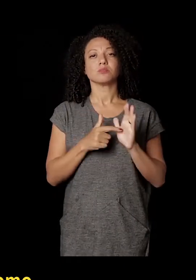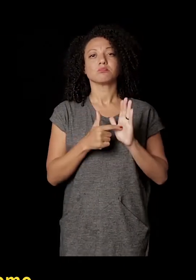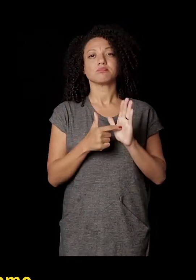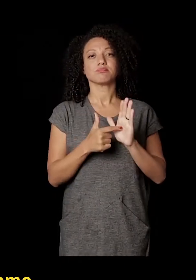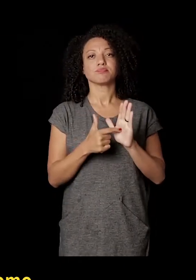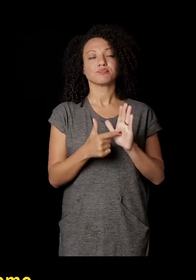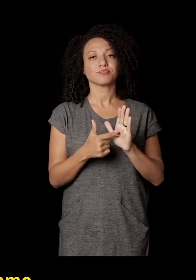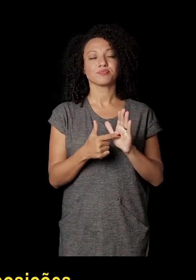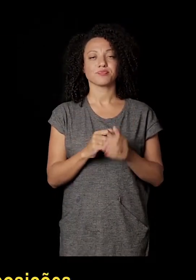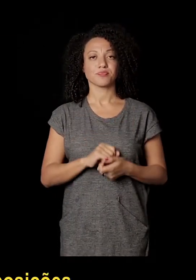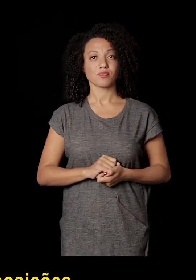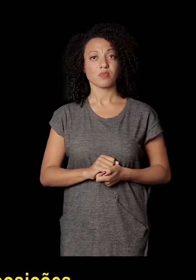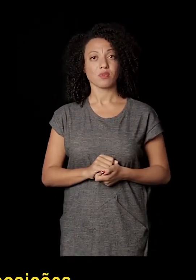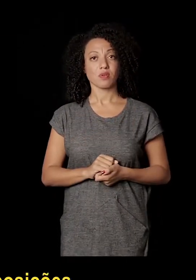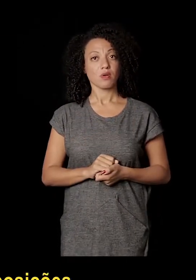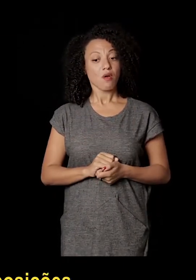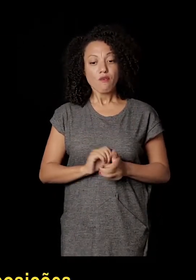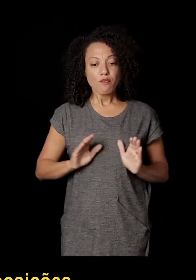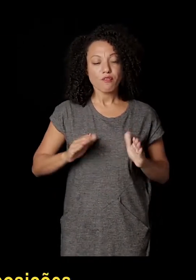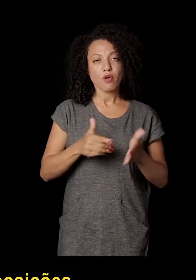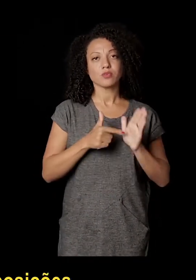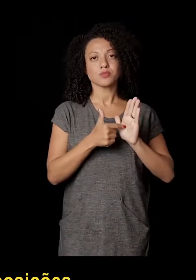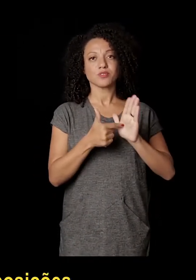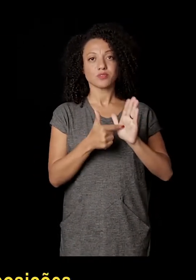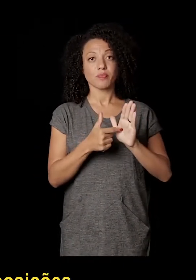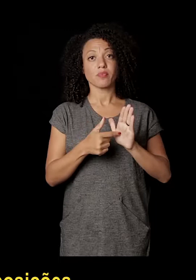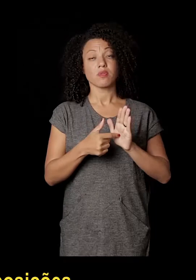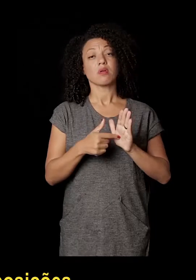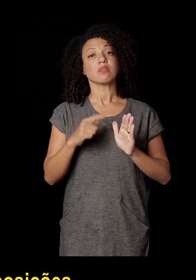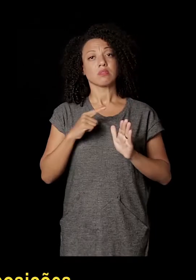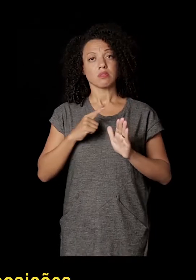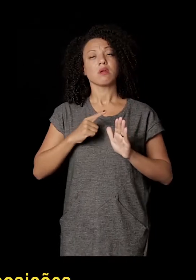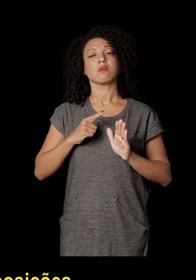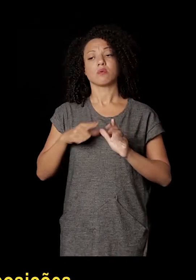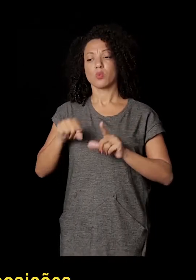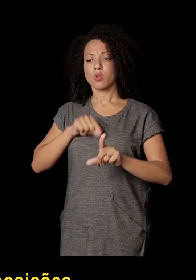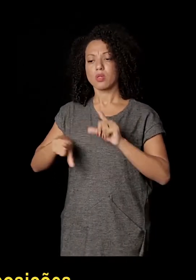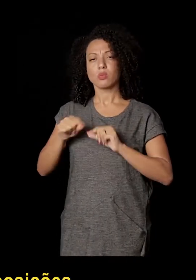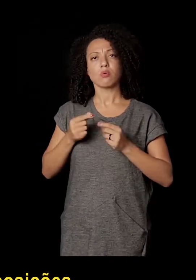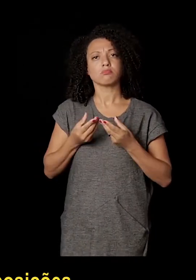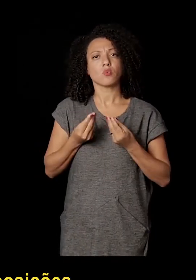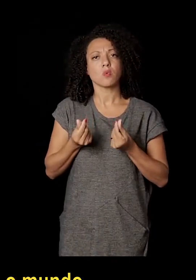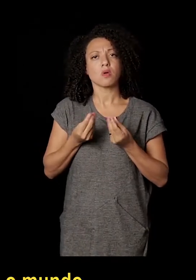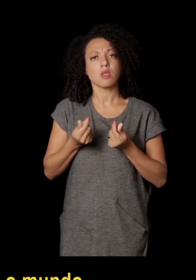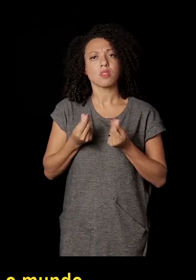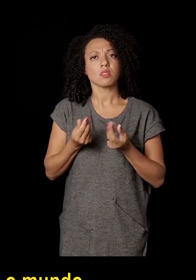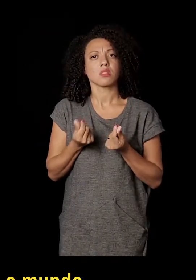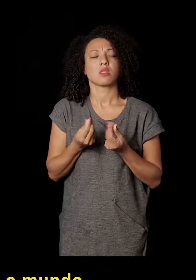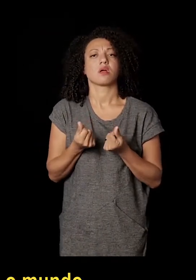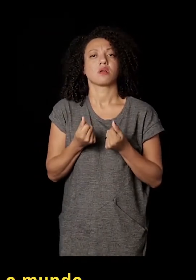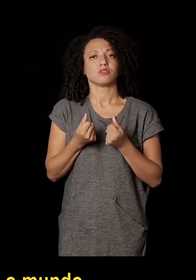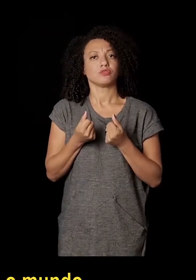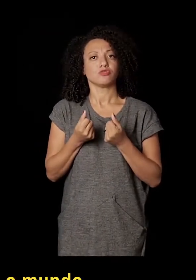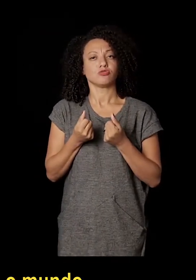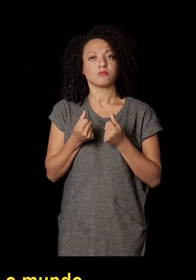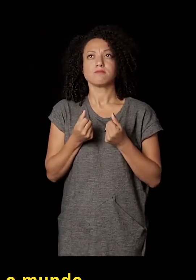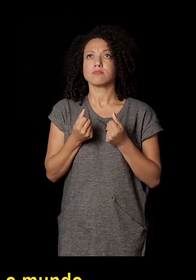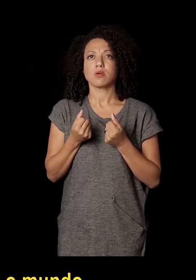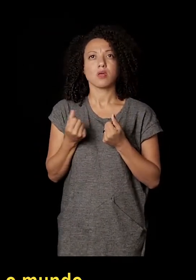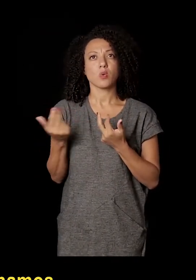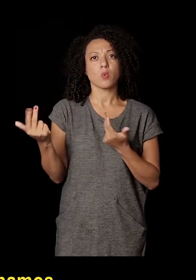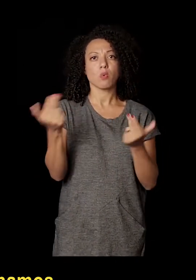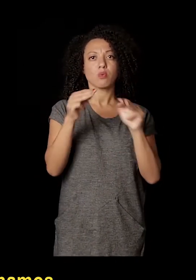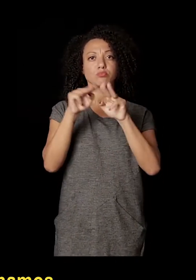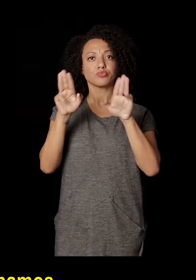exhibition platform, as a platform for curated museum-quality exhibitions from all over the